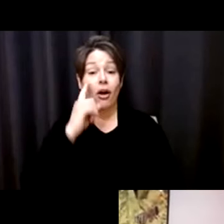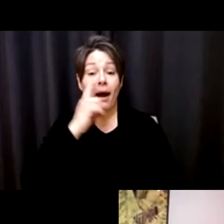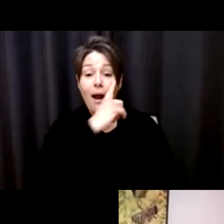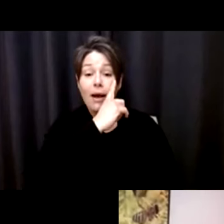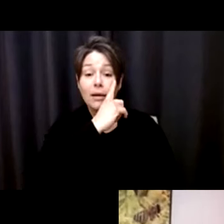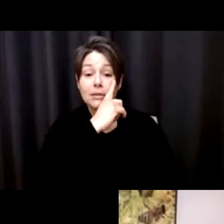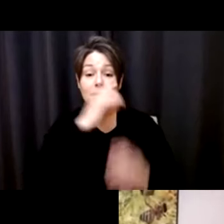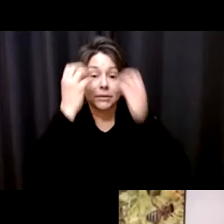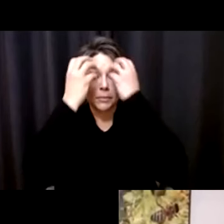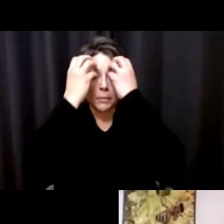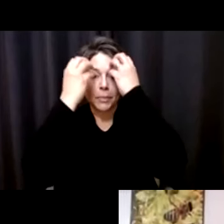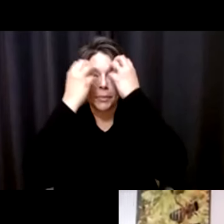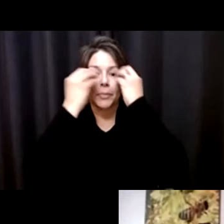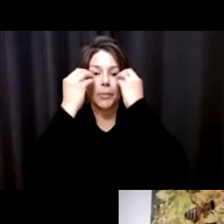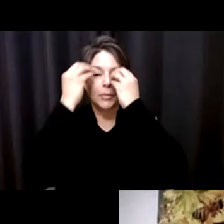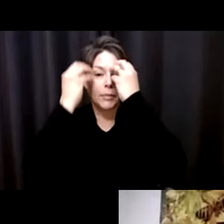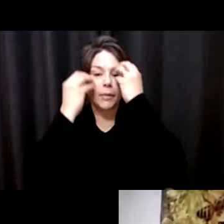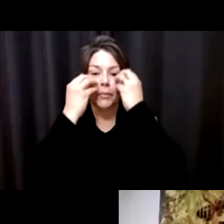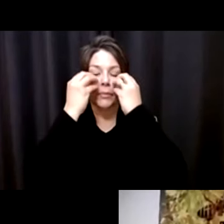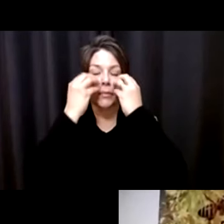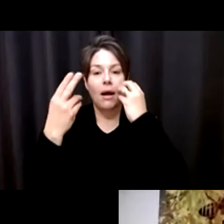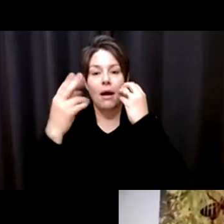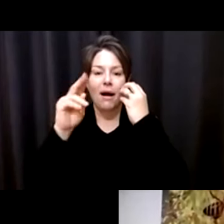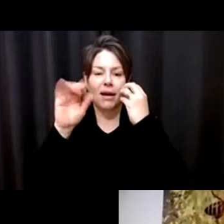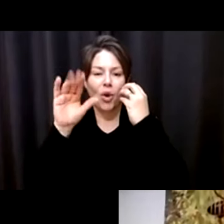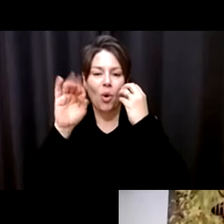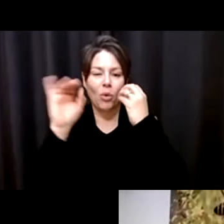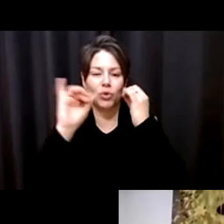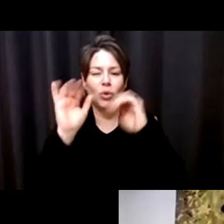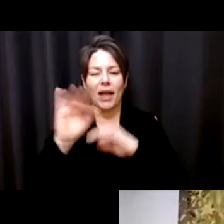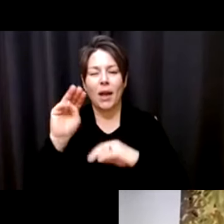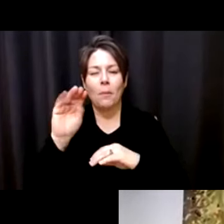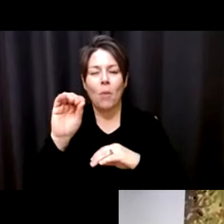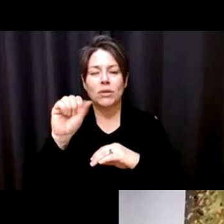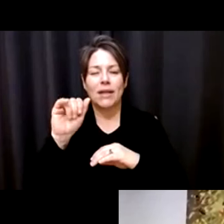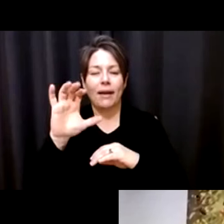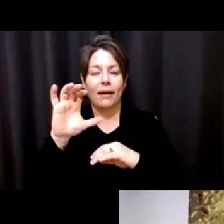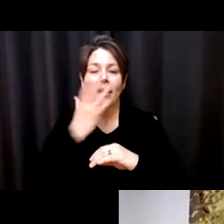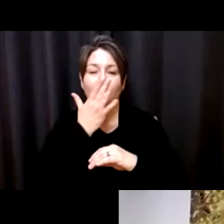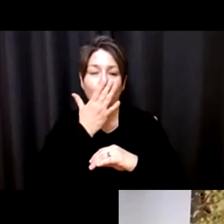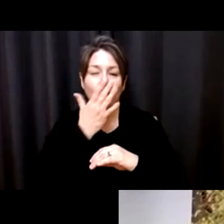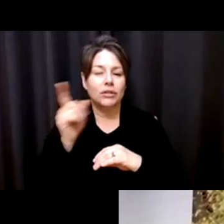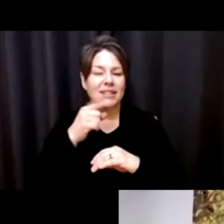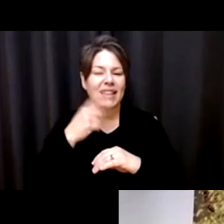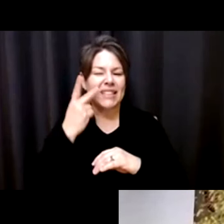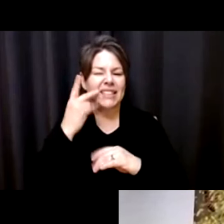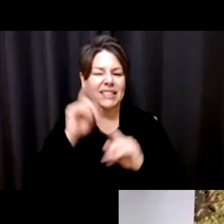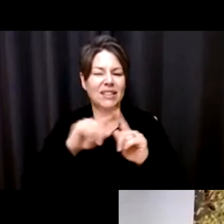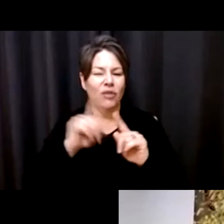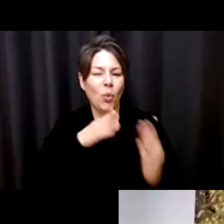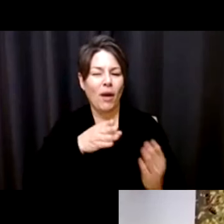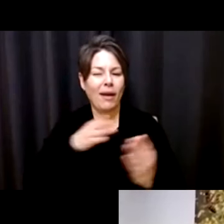mosaic, it, almost like a honeycomb of its own. And they see colors differently, which is true, I think, of